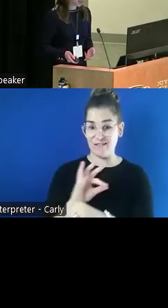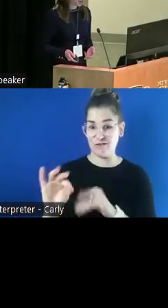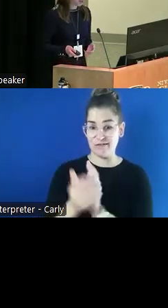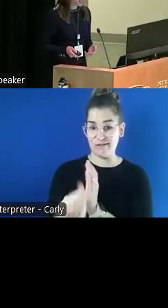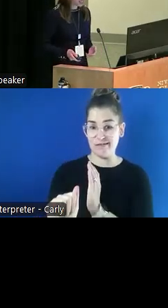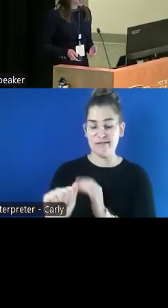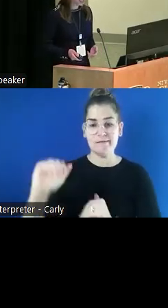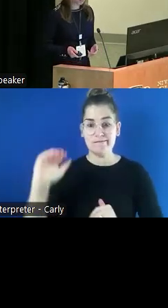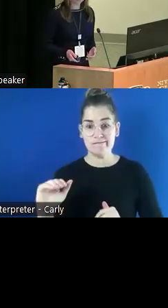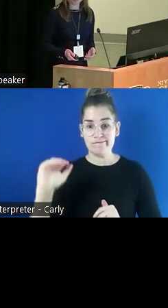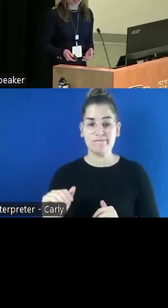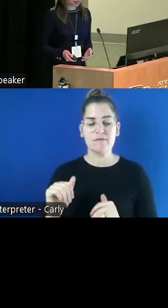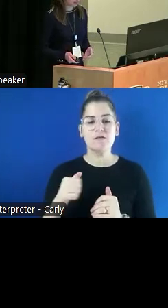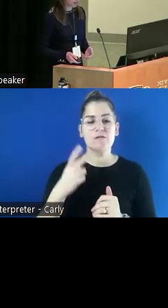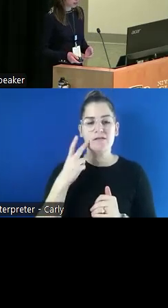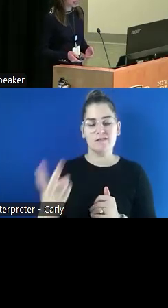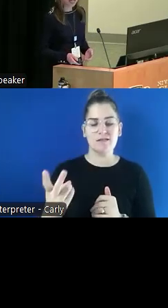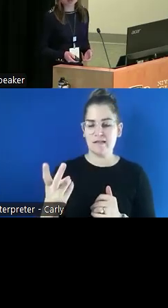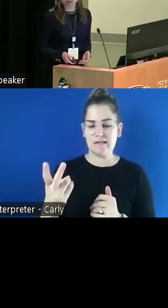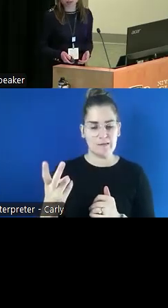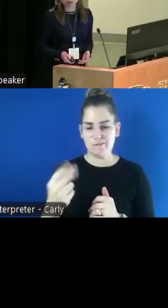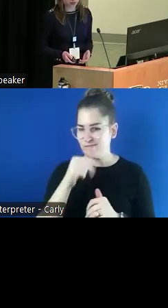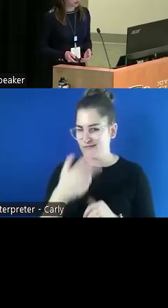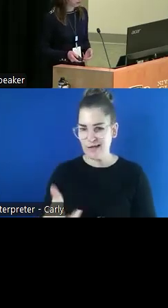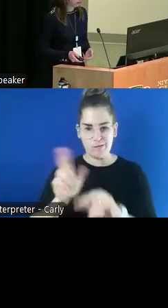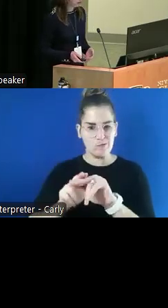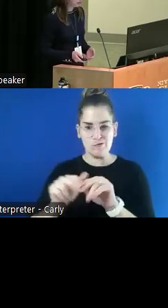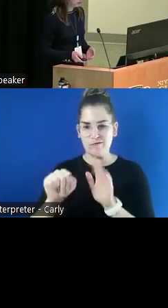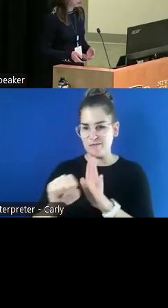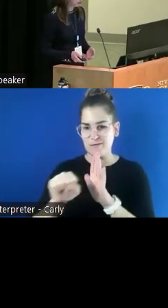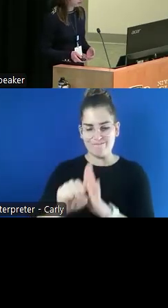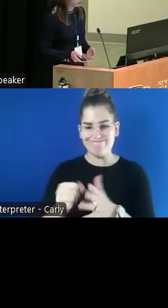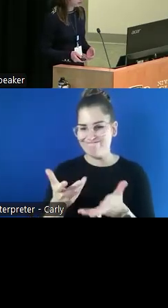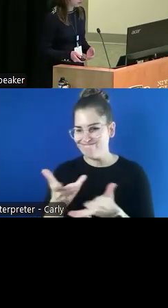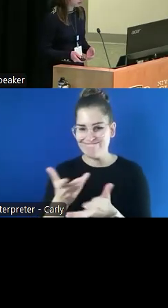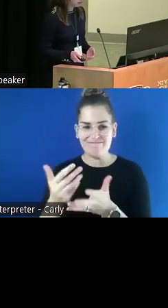time maintaining improvements in negative symptoms.